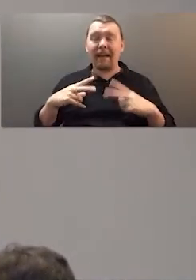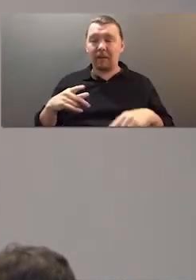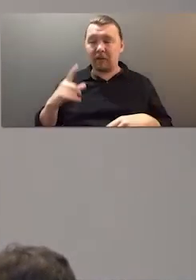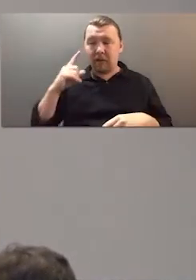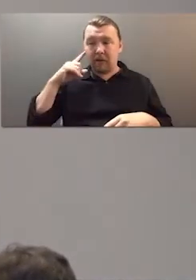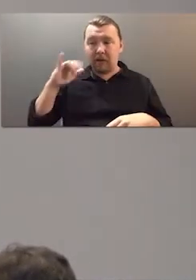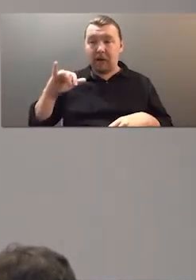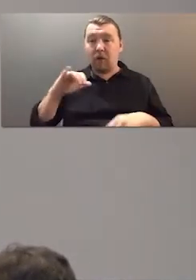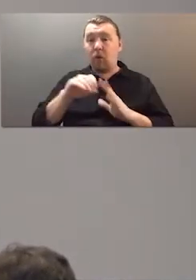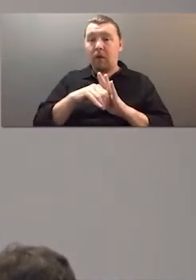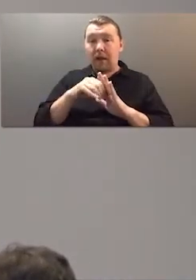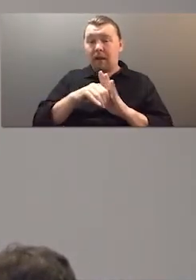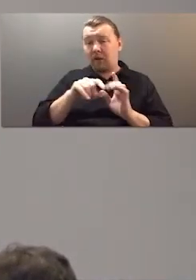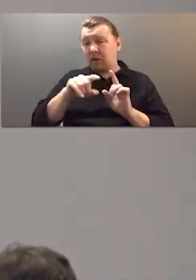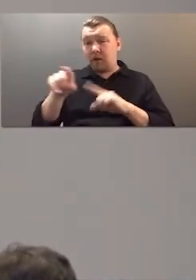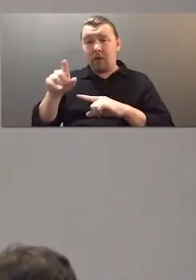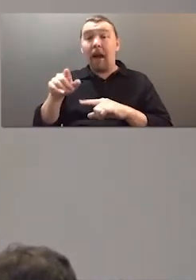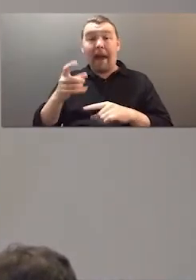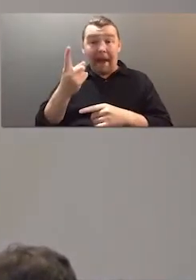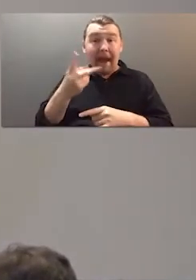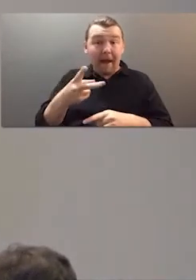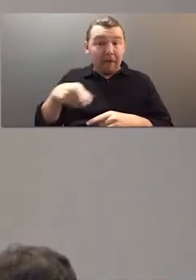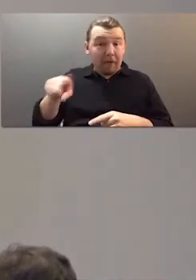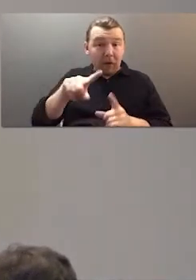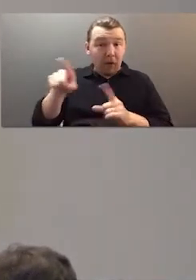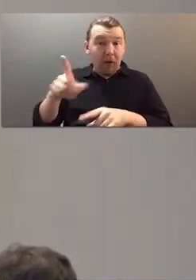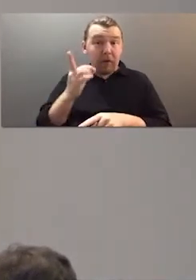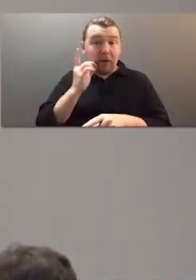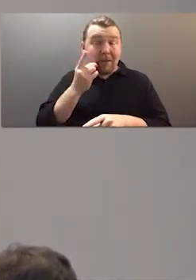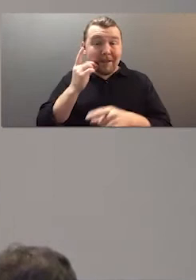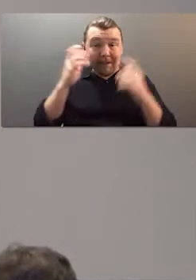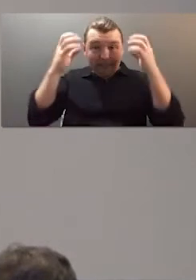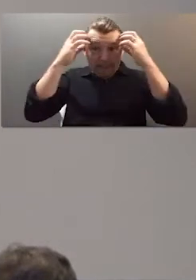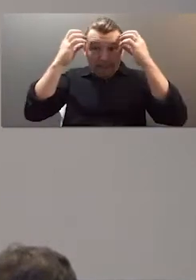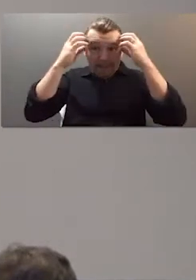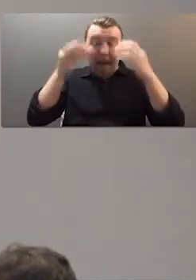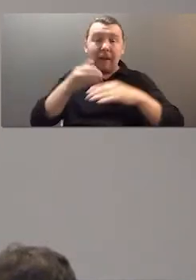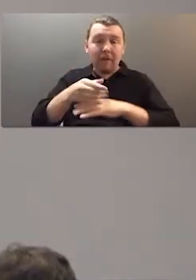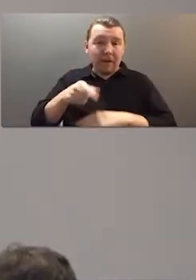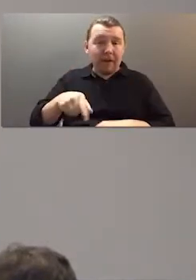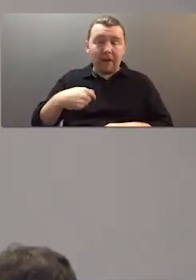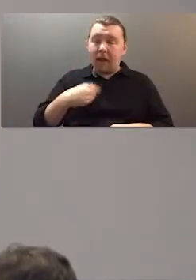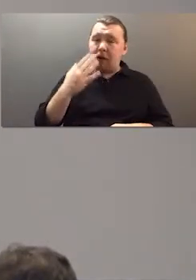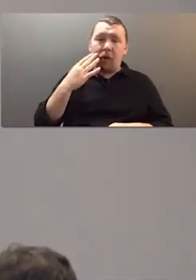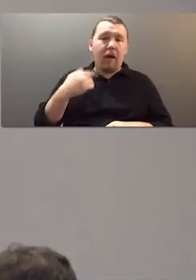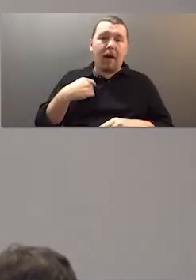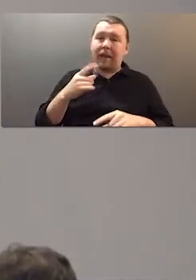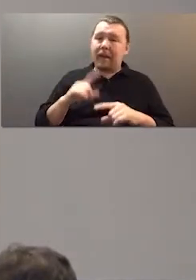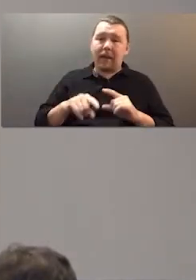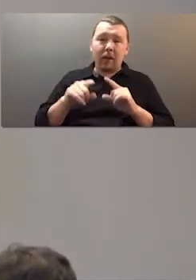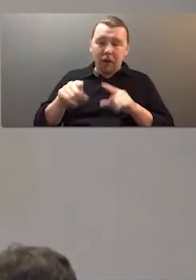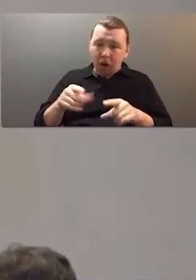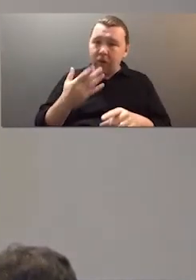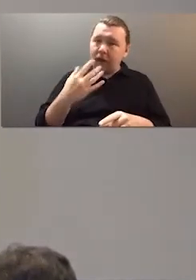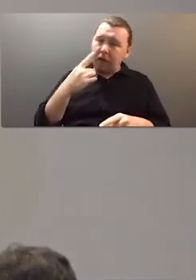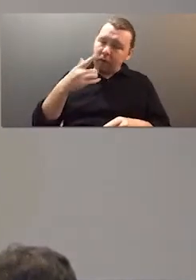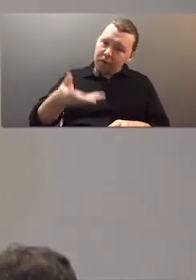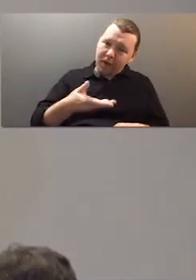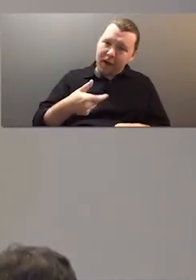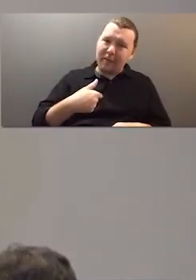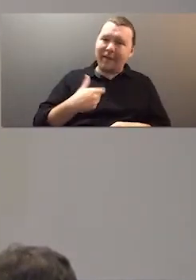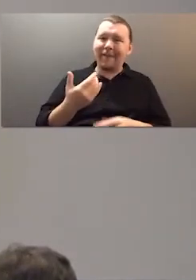We're in Orlando. Half of you going to Disney after this. I know. I'm sorry I can't join you, but thanks for inviting me. I appreciate